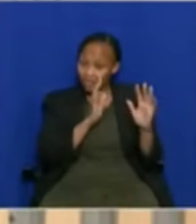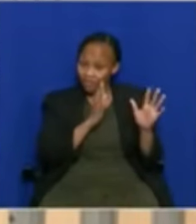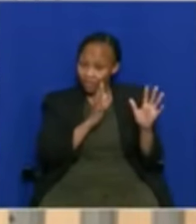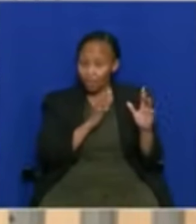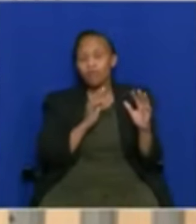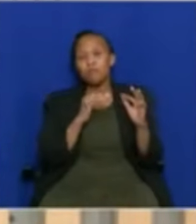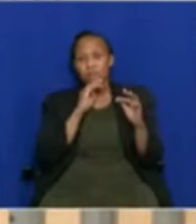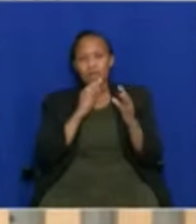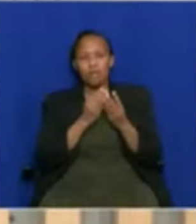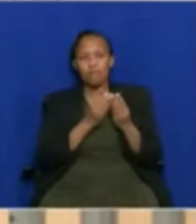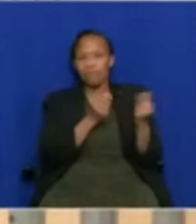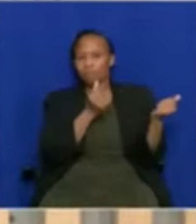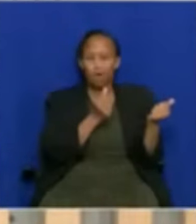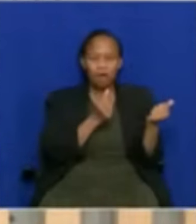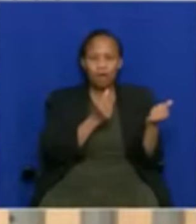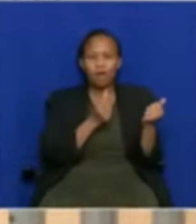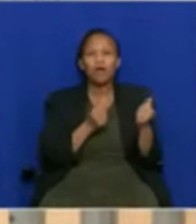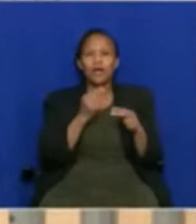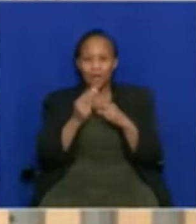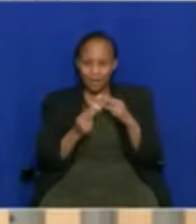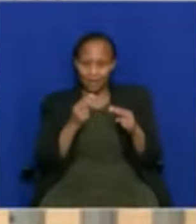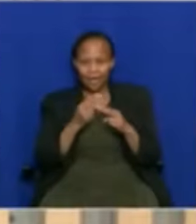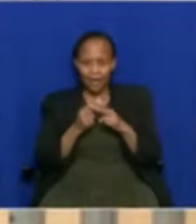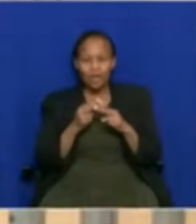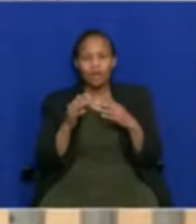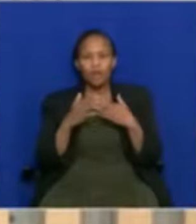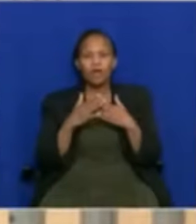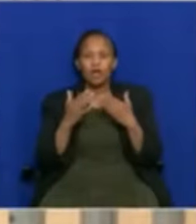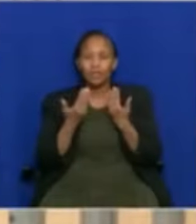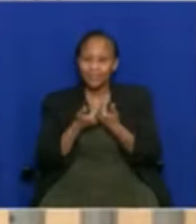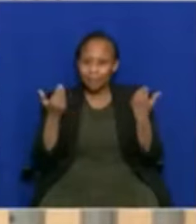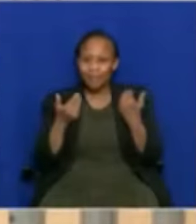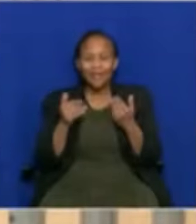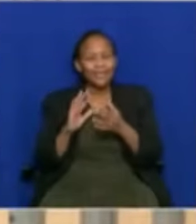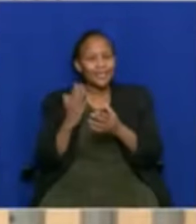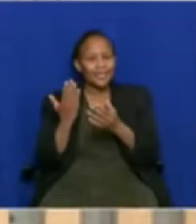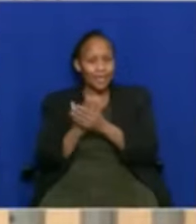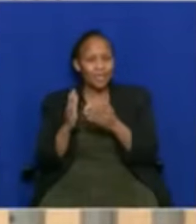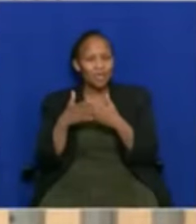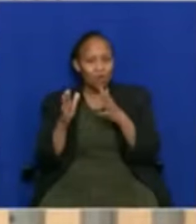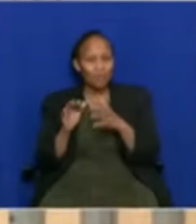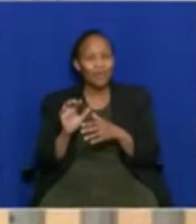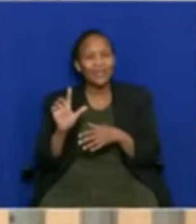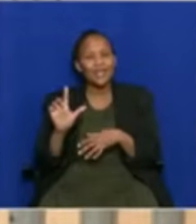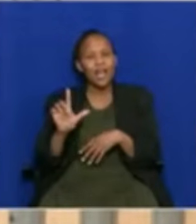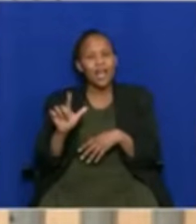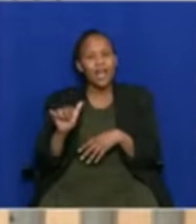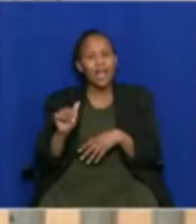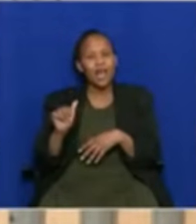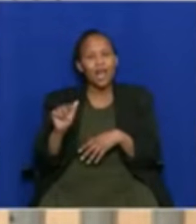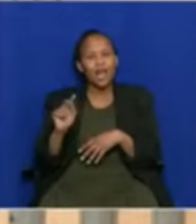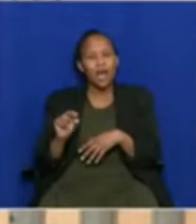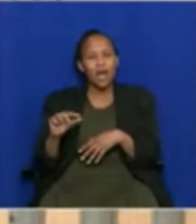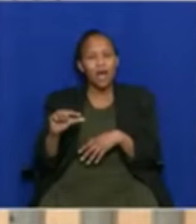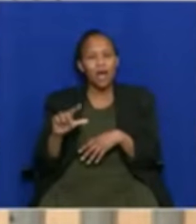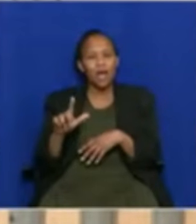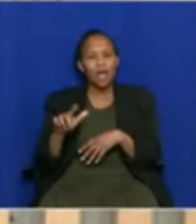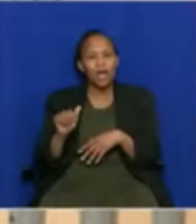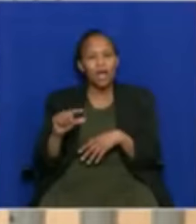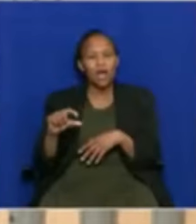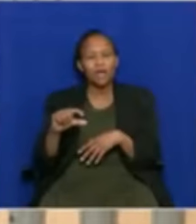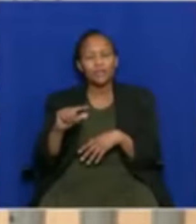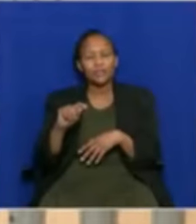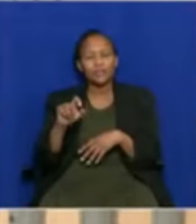also opened a separate case at Langlaagte Police Station, and that's where he stops. He doesn't say what the Langlaagte case